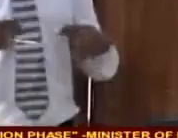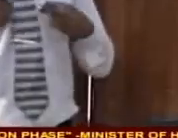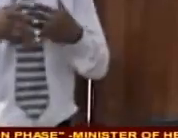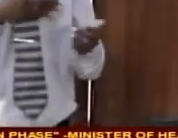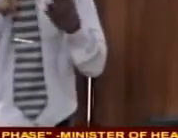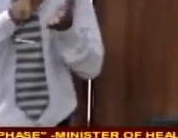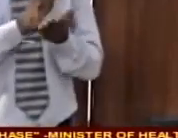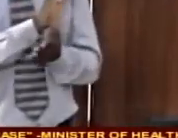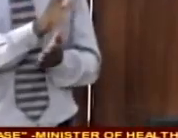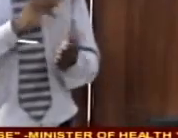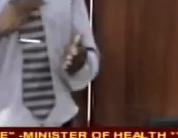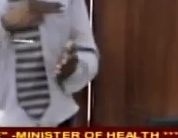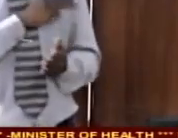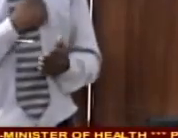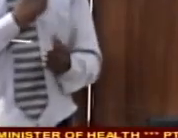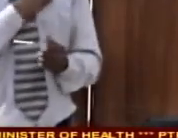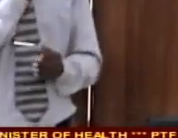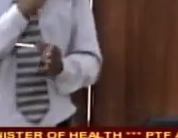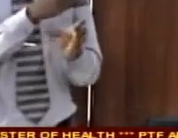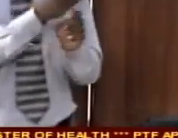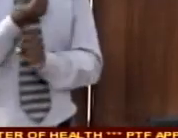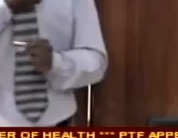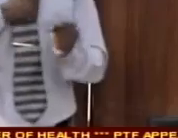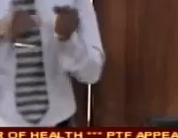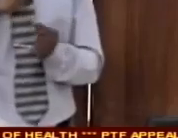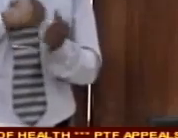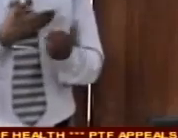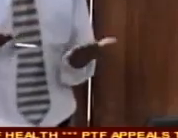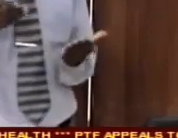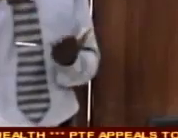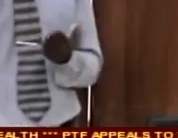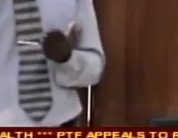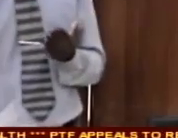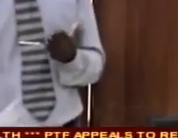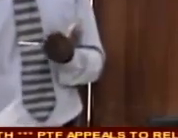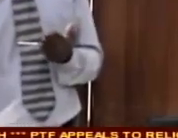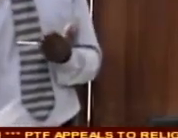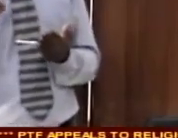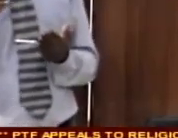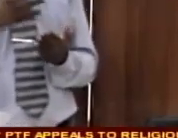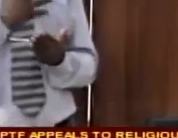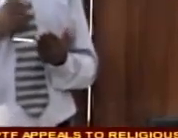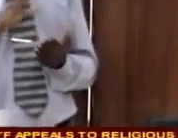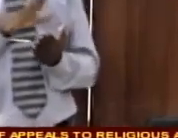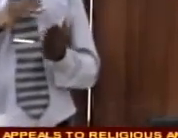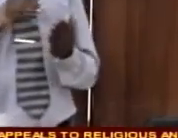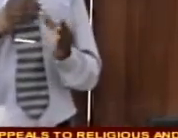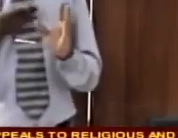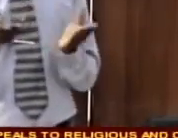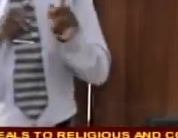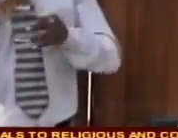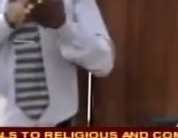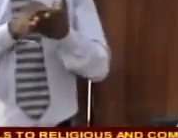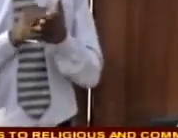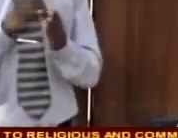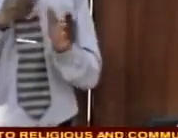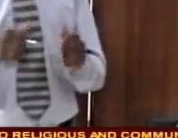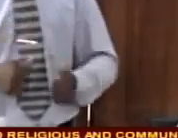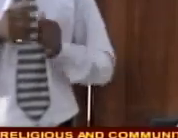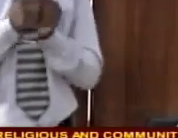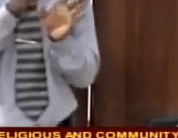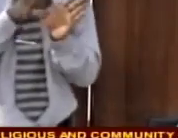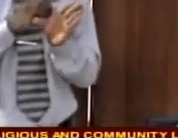not received any palliatives, that he is the chairman of people living with disability. No palliatives for them, so we need your comments